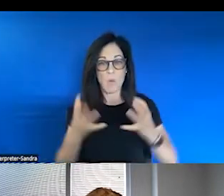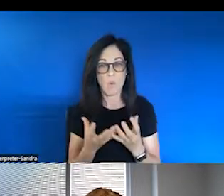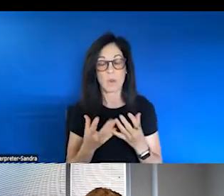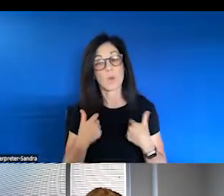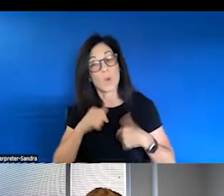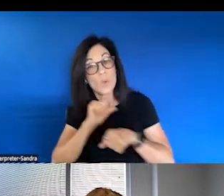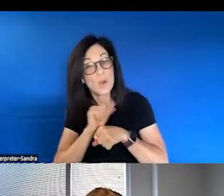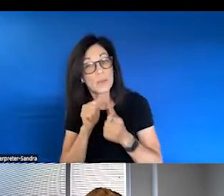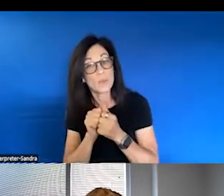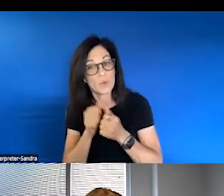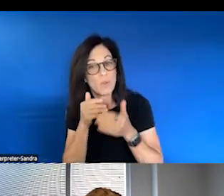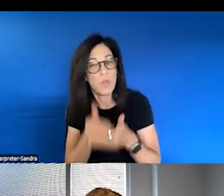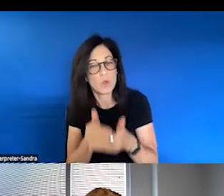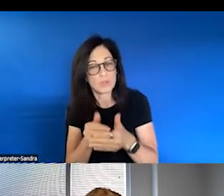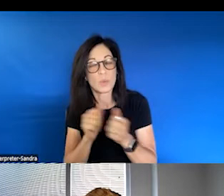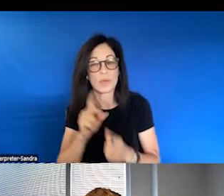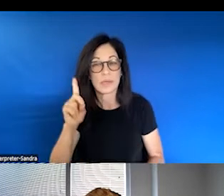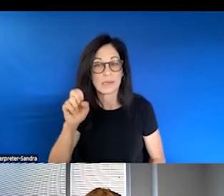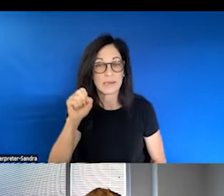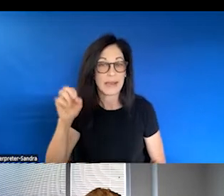with deaf leads